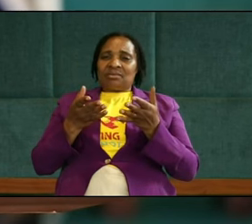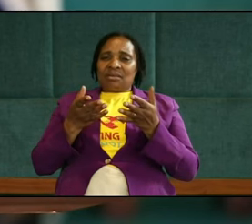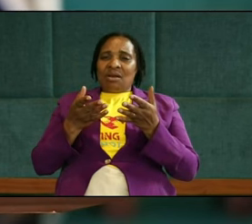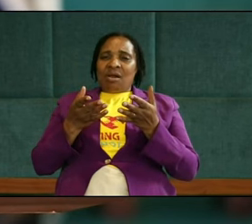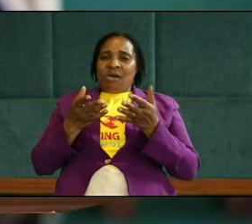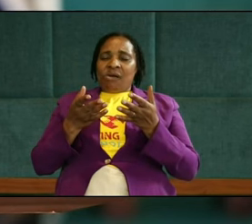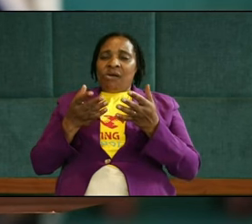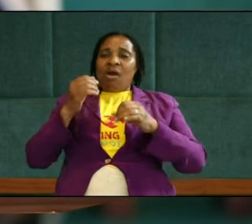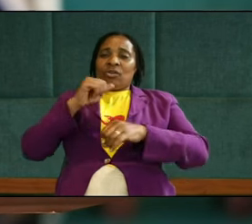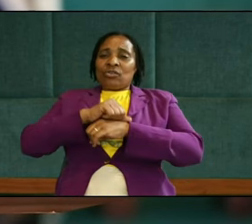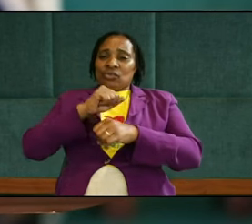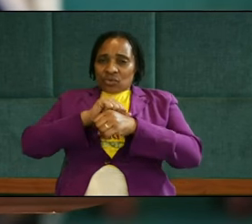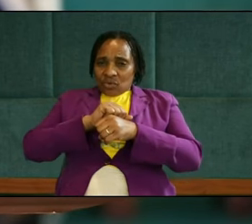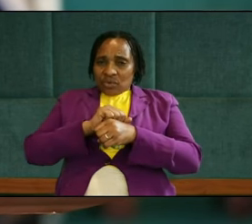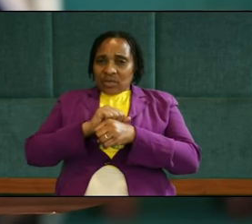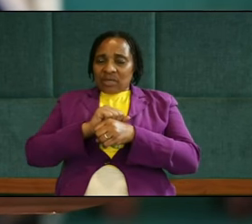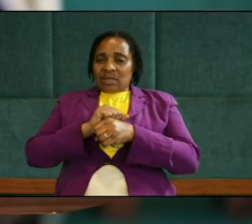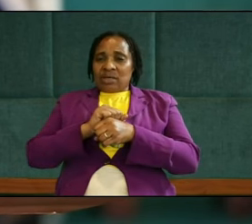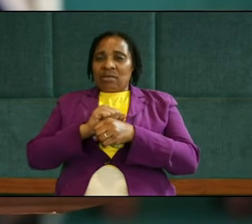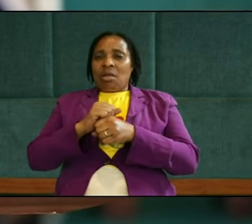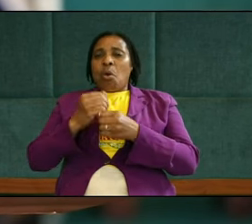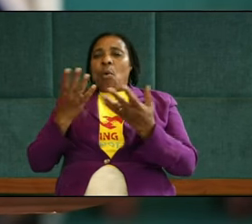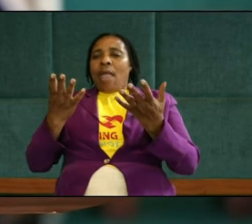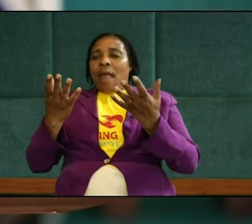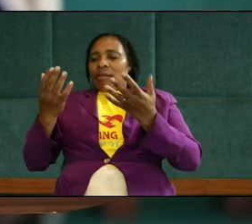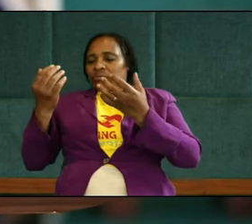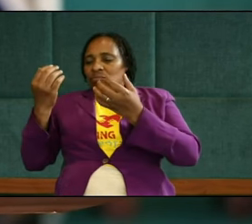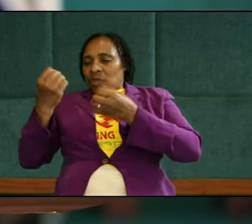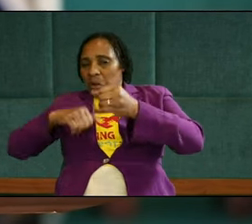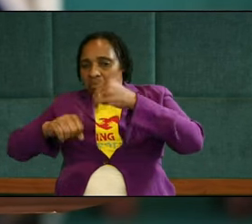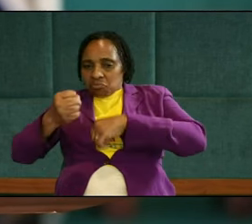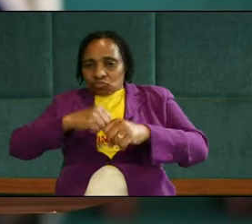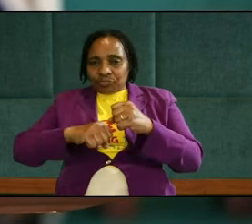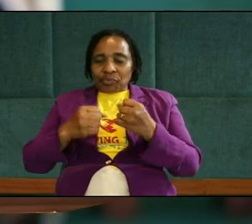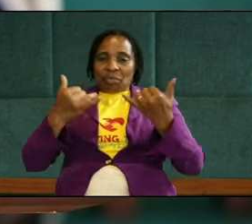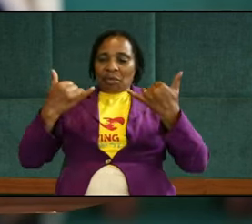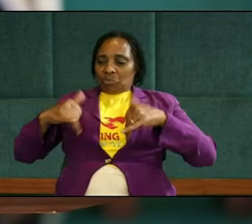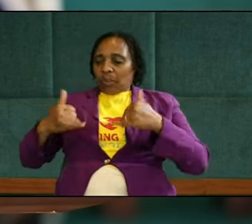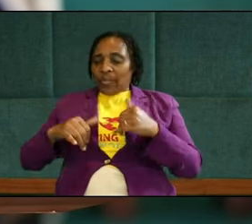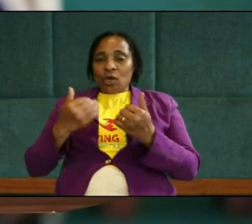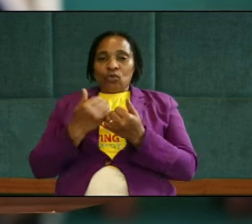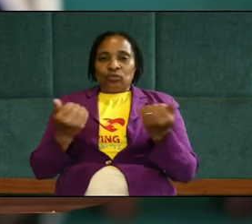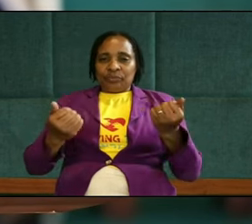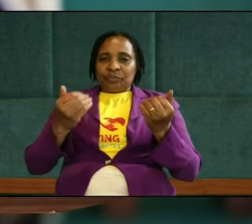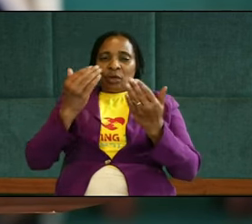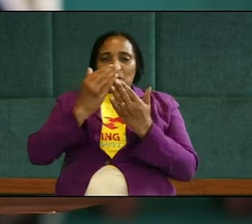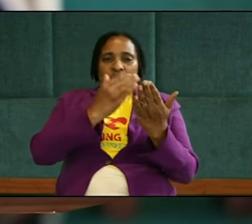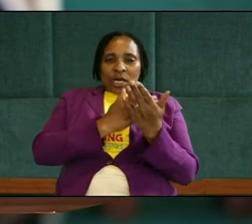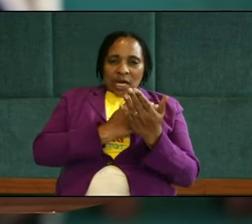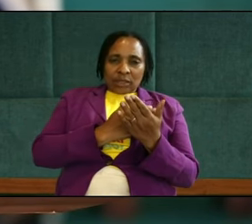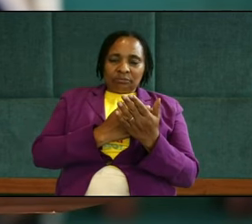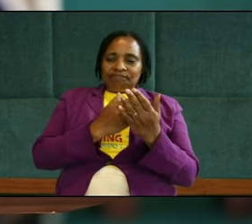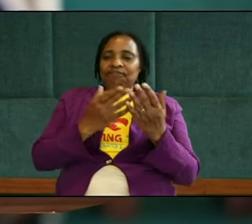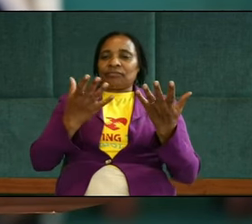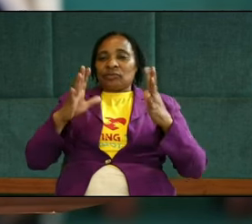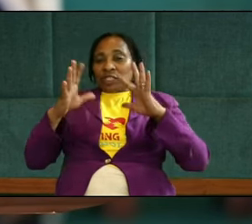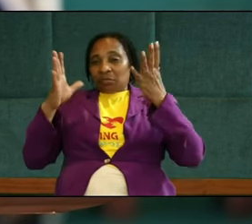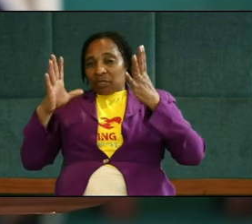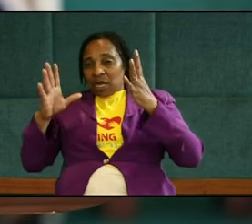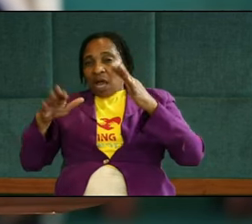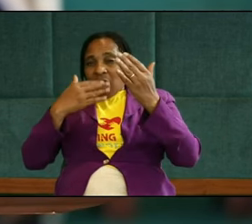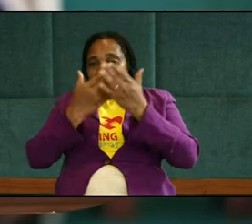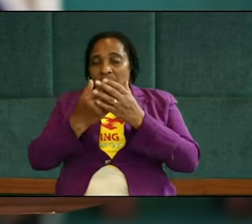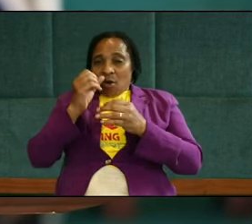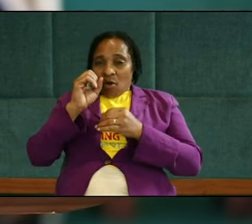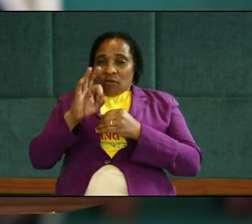there's a school event that the children would be participating. It's a special 2-hour program to celebrate the arrival of spring.